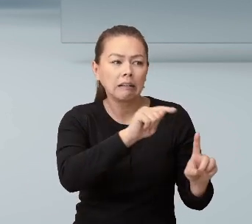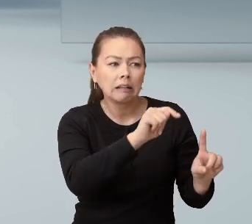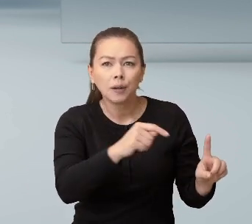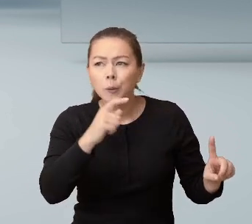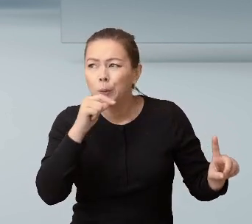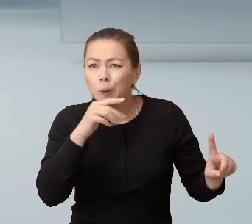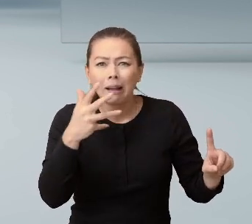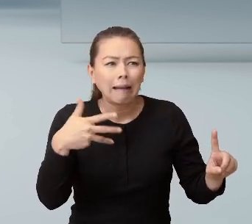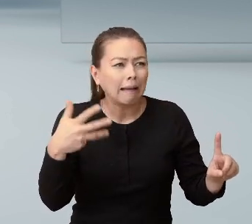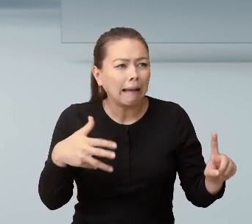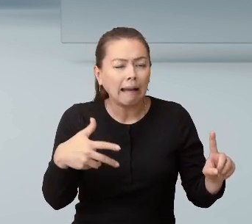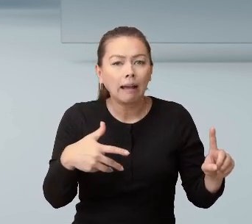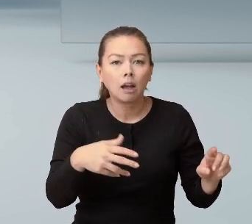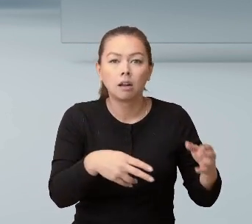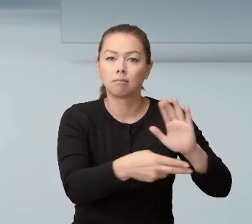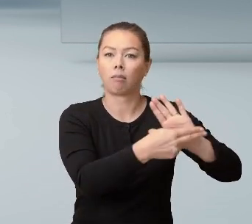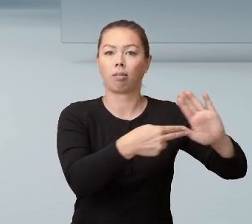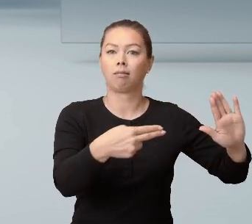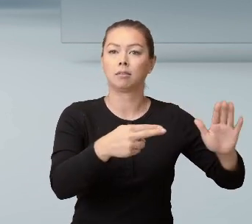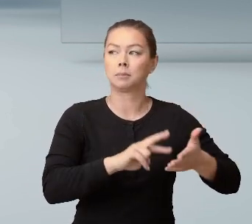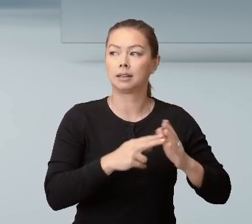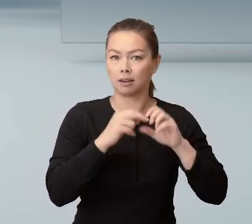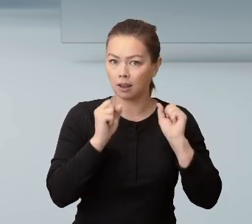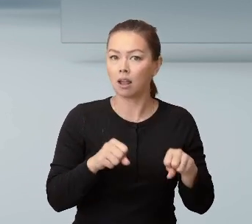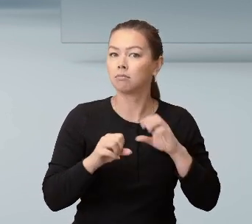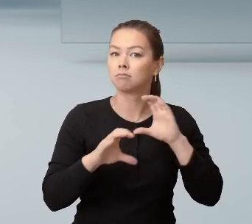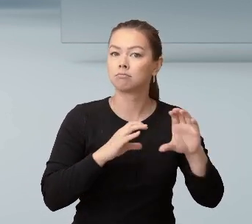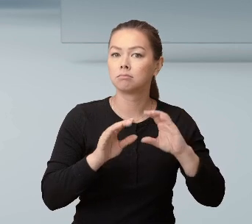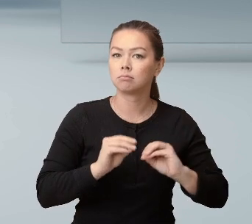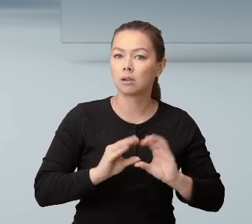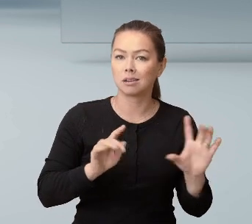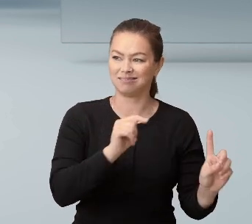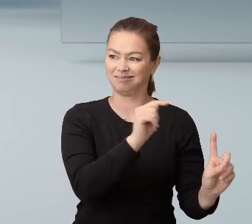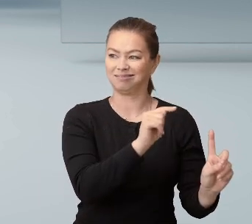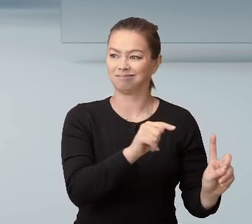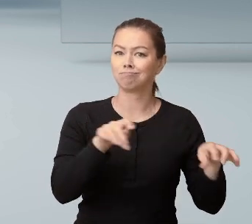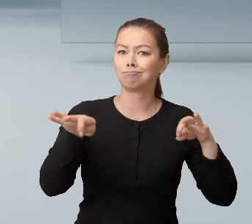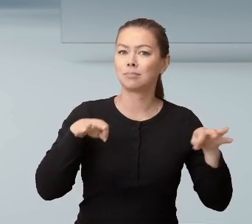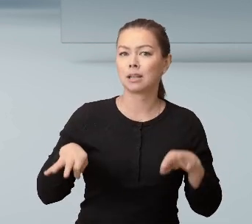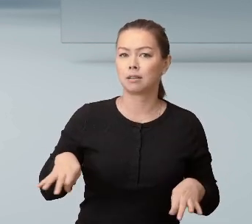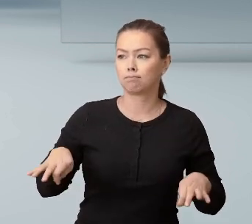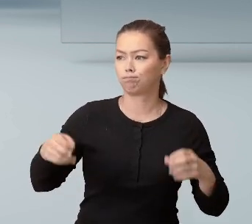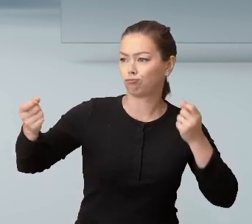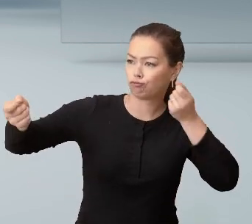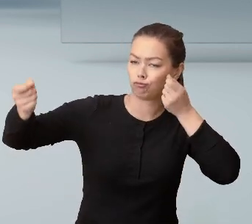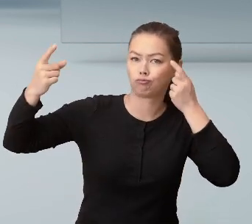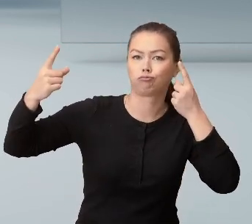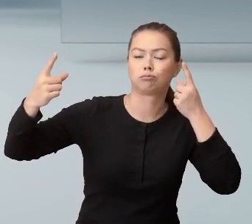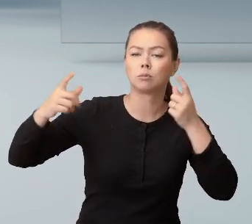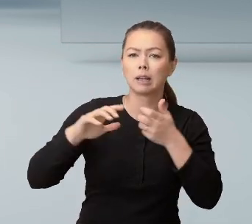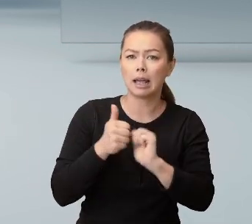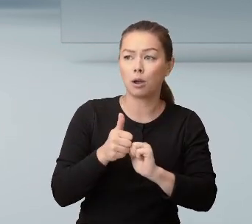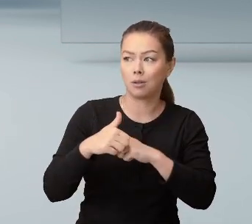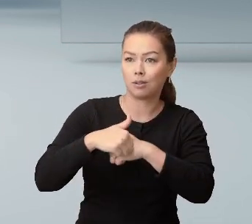to reference and organize how we can protect ourselves and be aware of how threat actors are